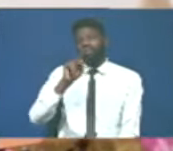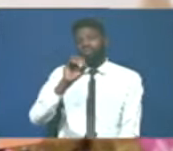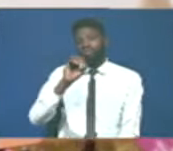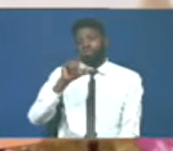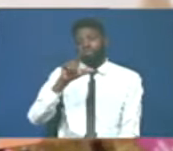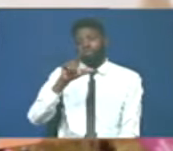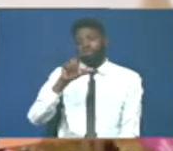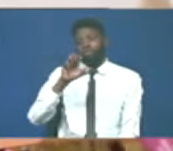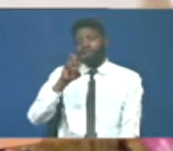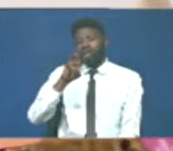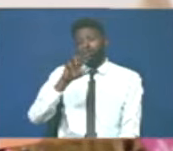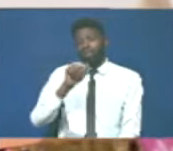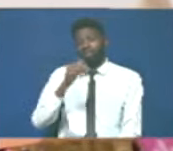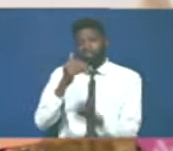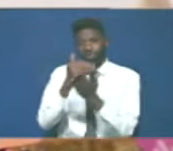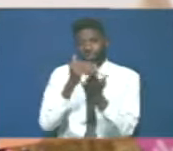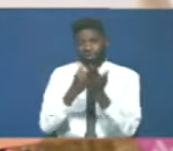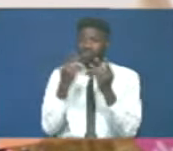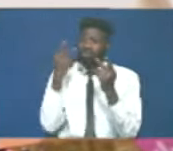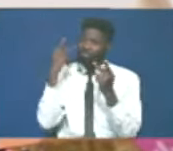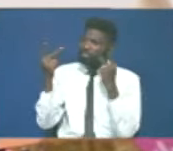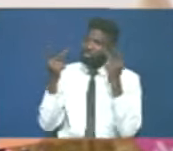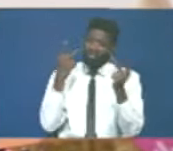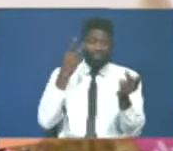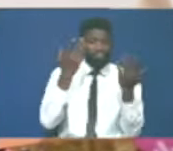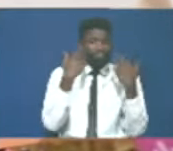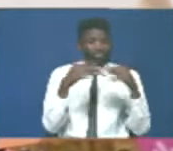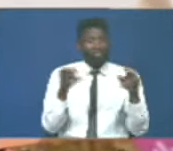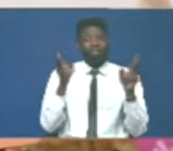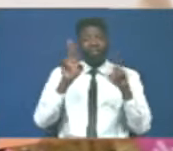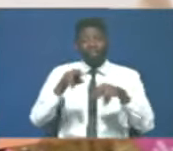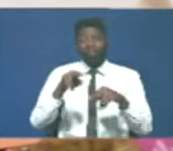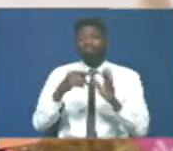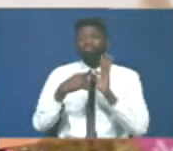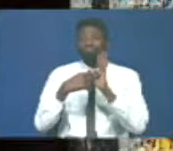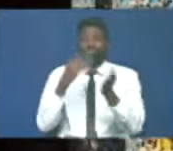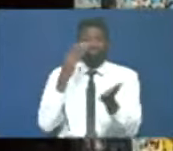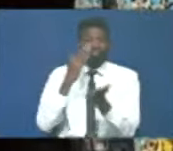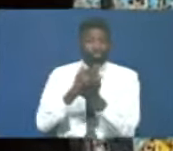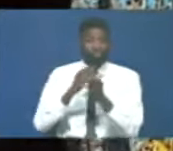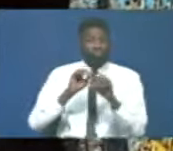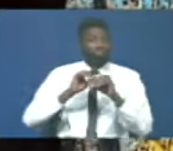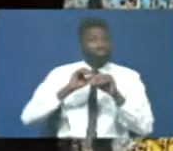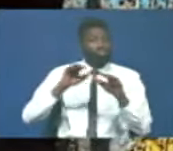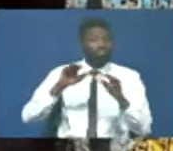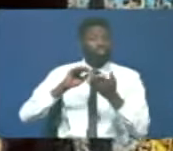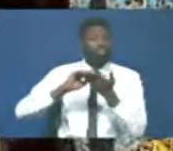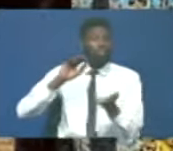This tells how prevalent GBV is in our community and across the globe.